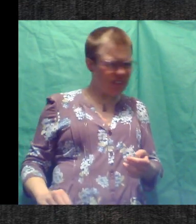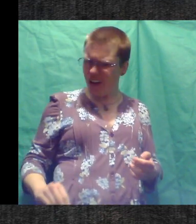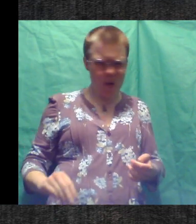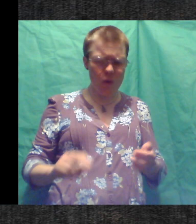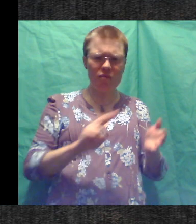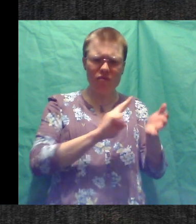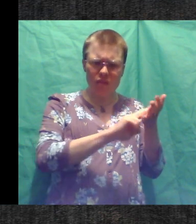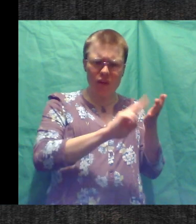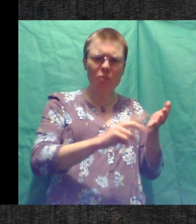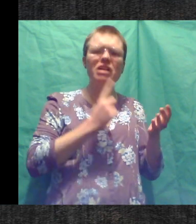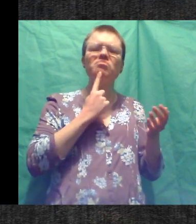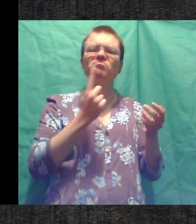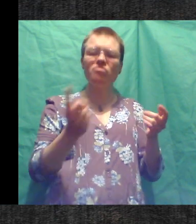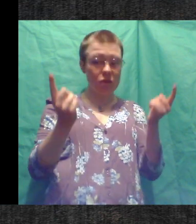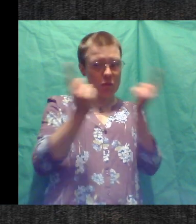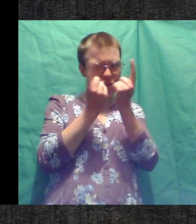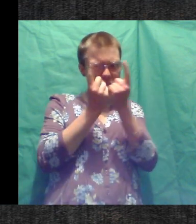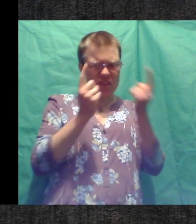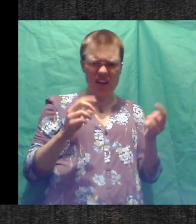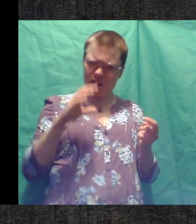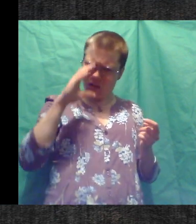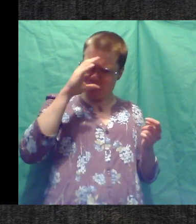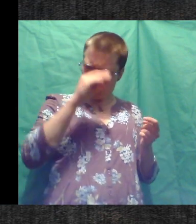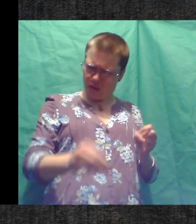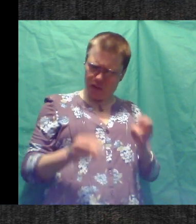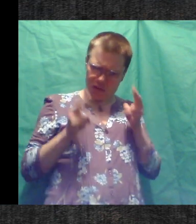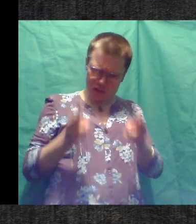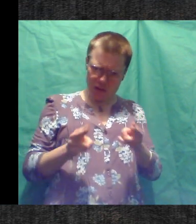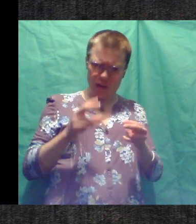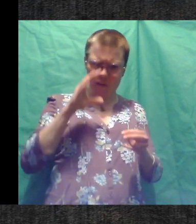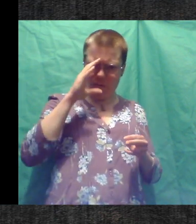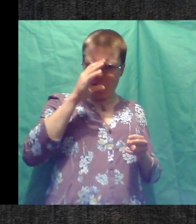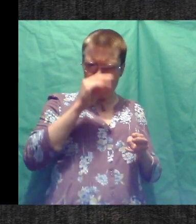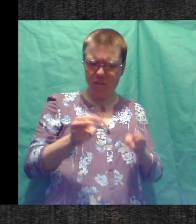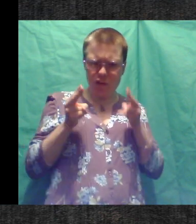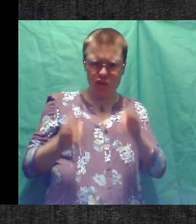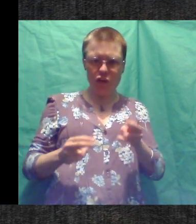Naomi, tell me something. About Foxdie?